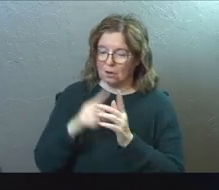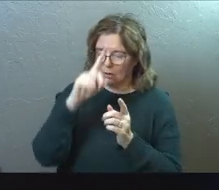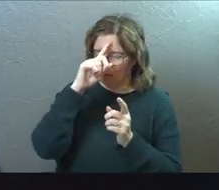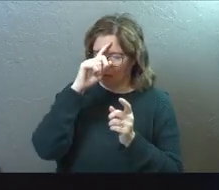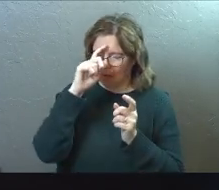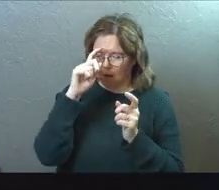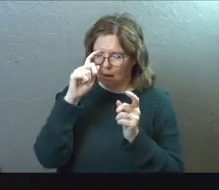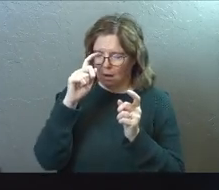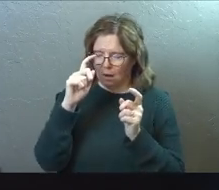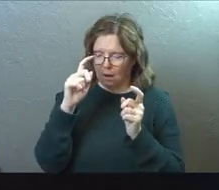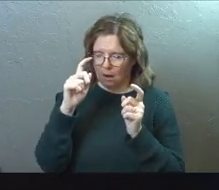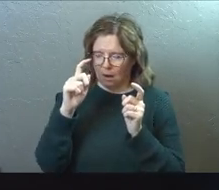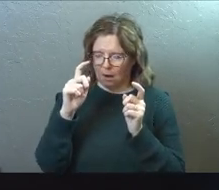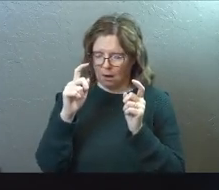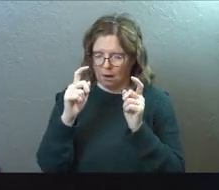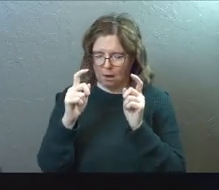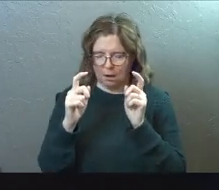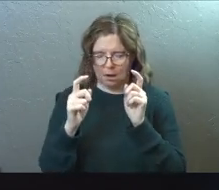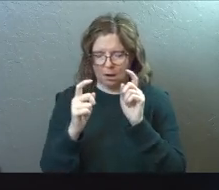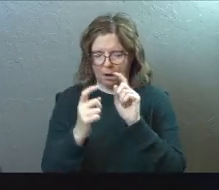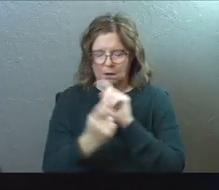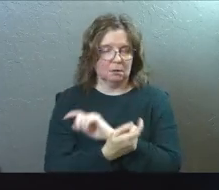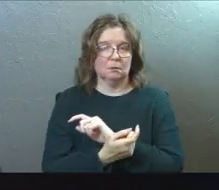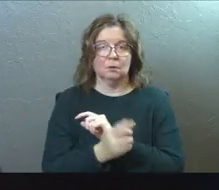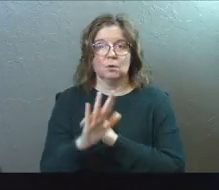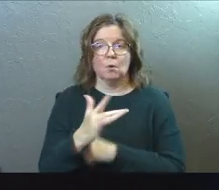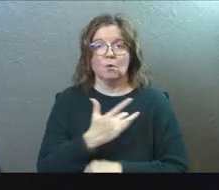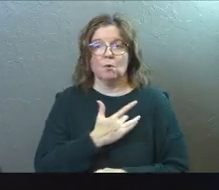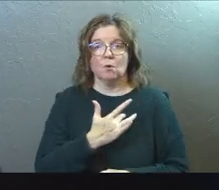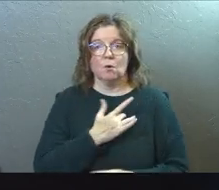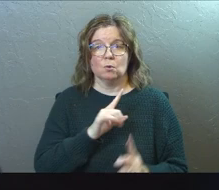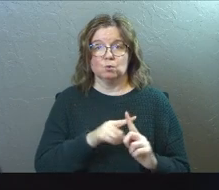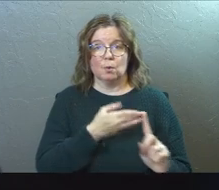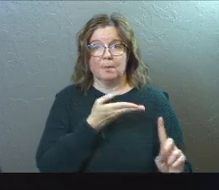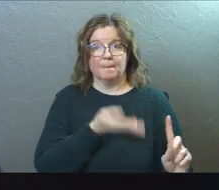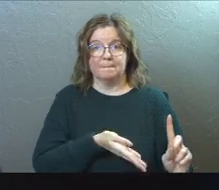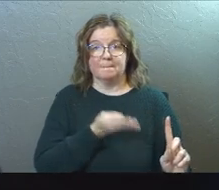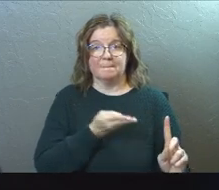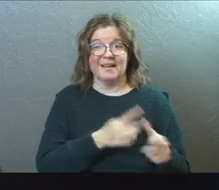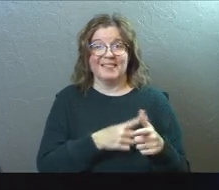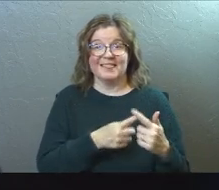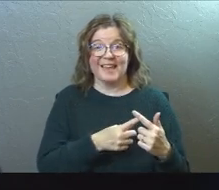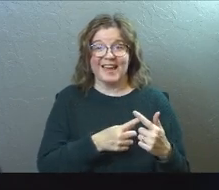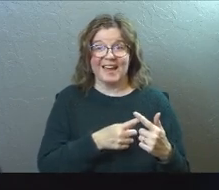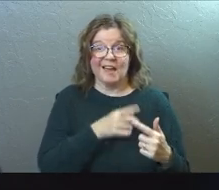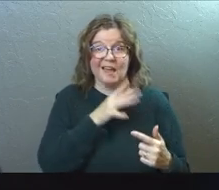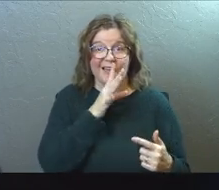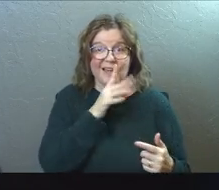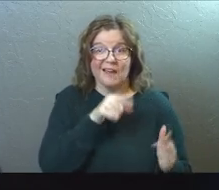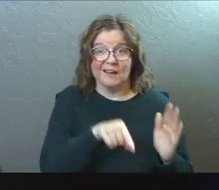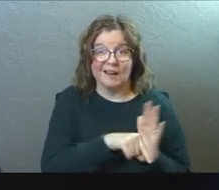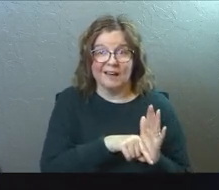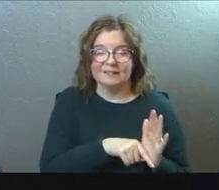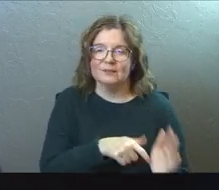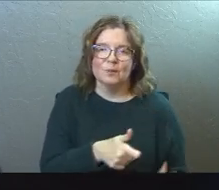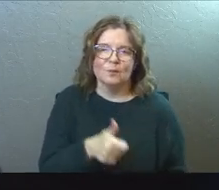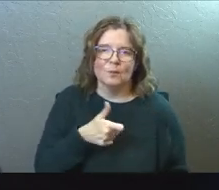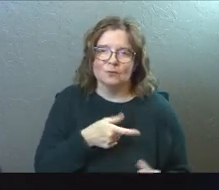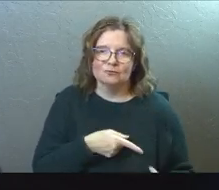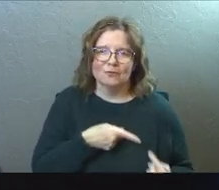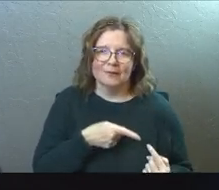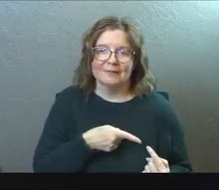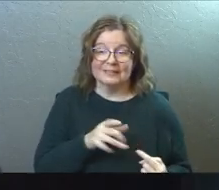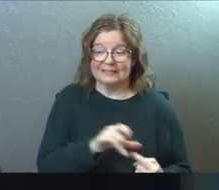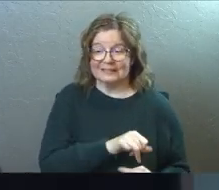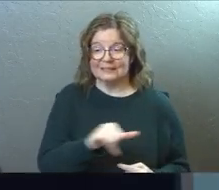to, moment by moment, day by day, change your heart toward them. Then you won't struggle with your words as much. It's the same thing